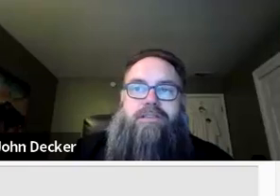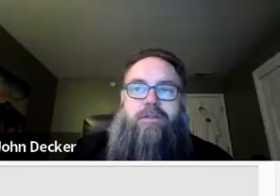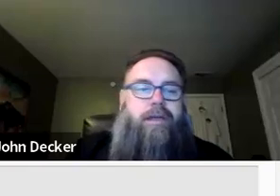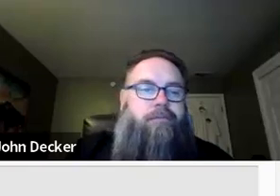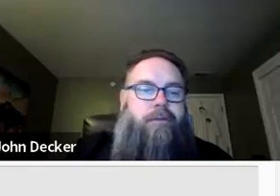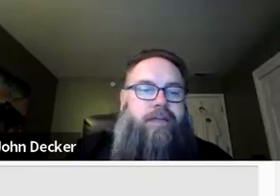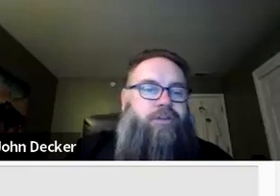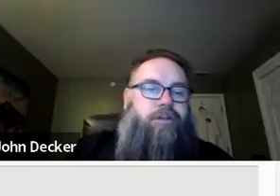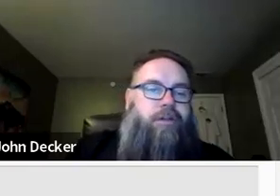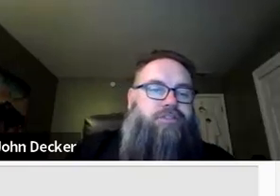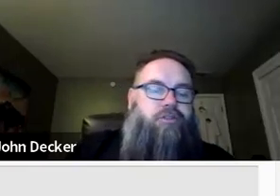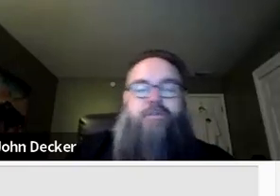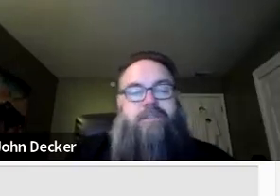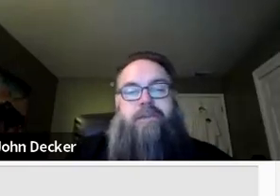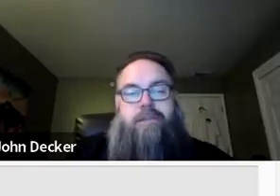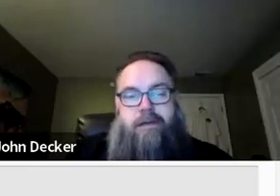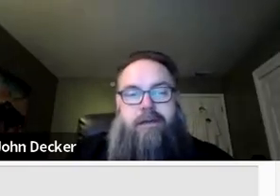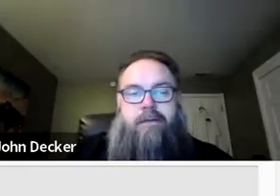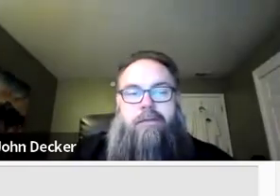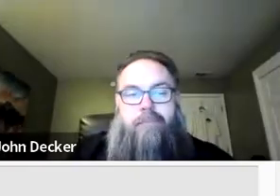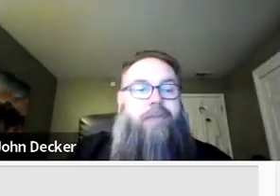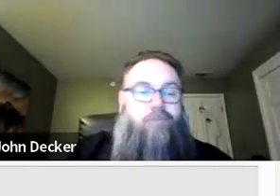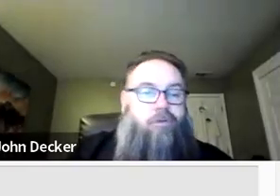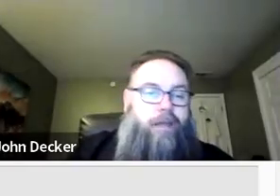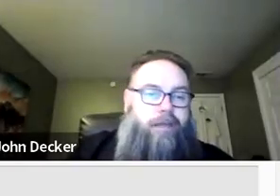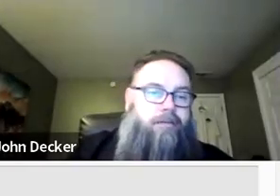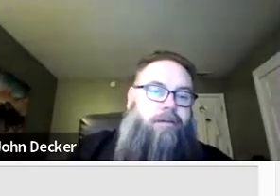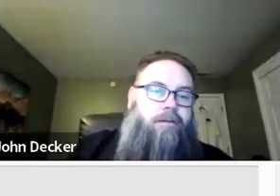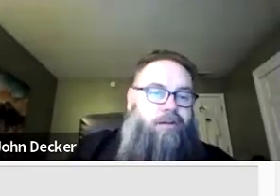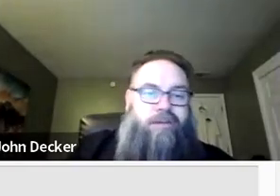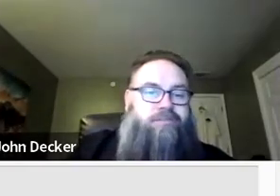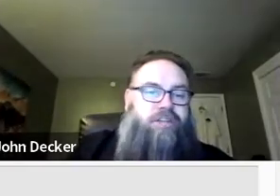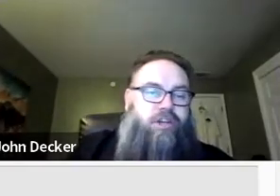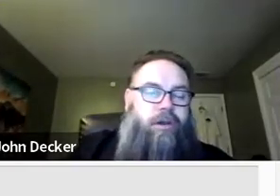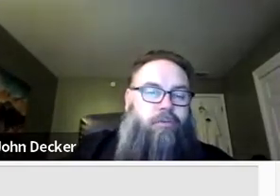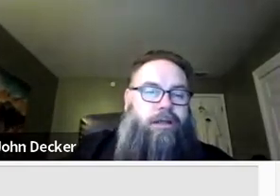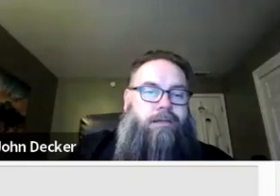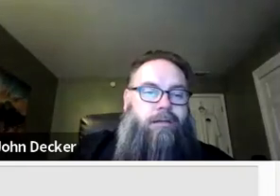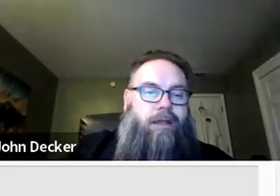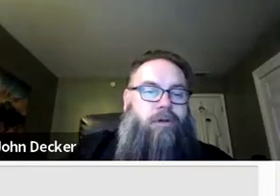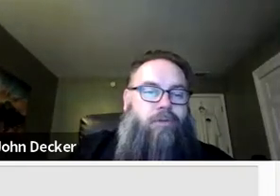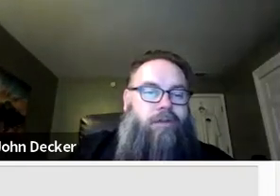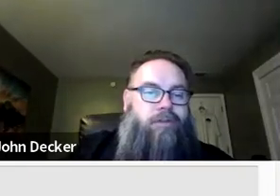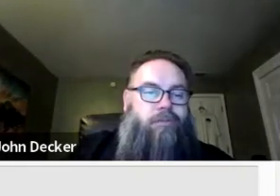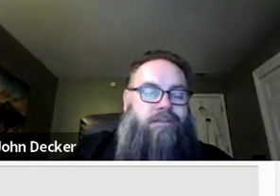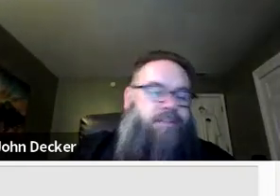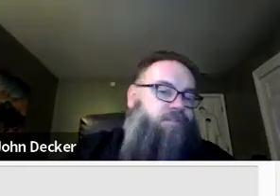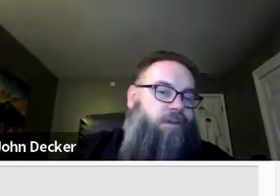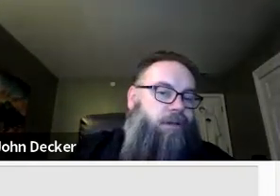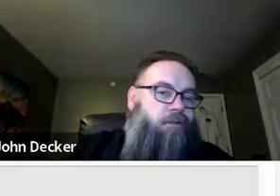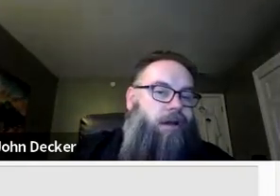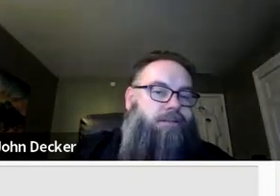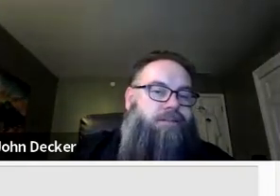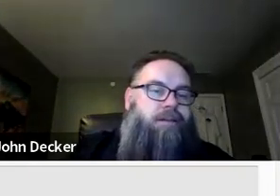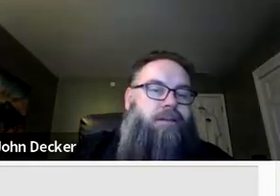January 1. So like Andrea, in your case, you're receiving the behavioral rate effective January 1, like one way or the other, because that's the